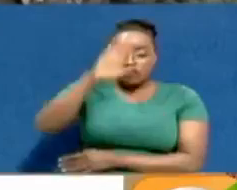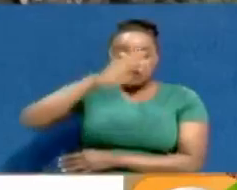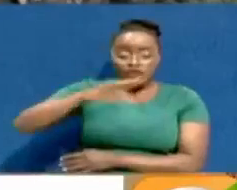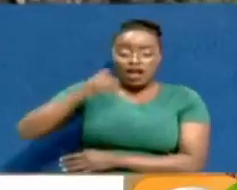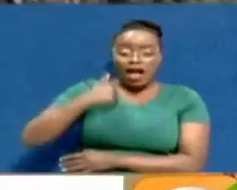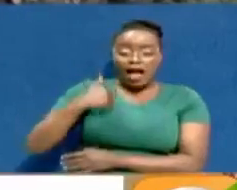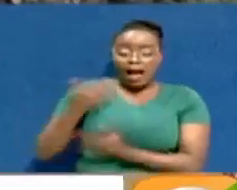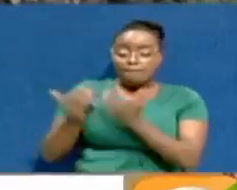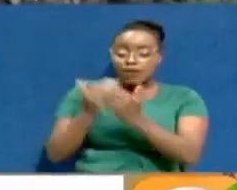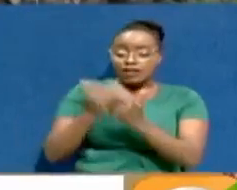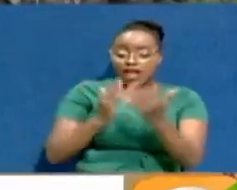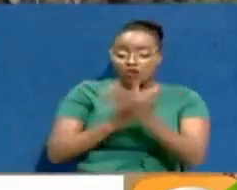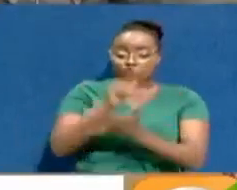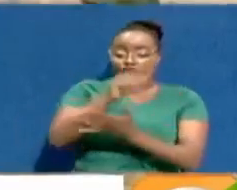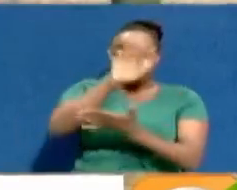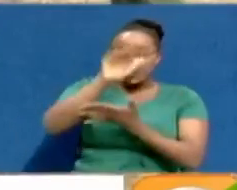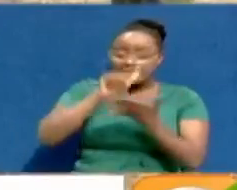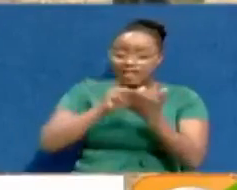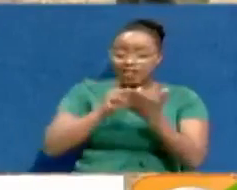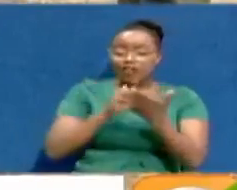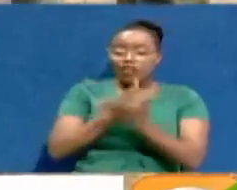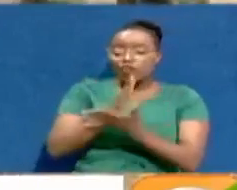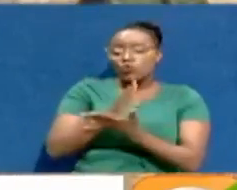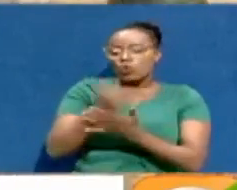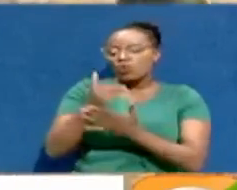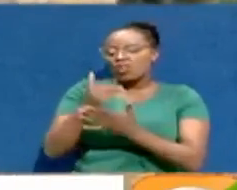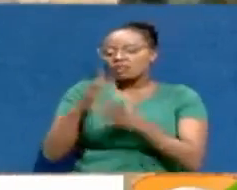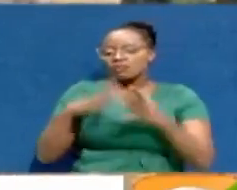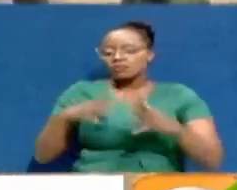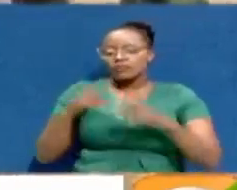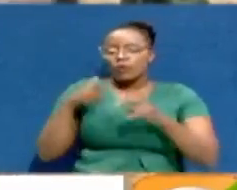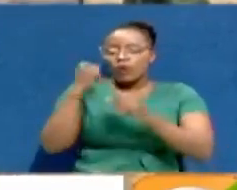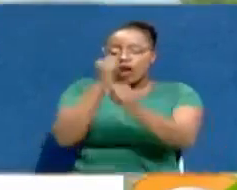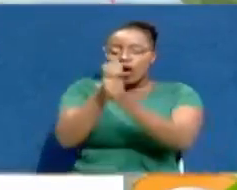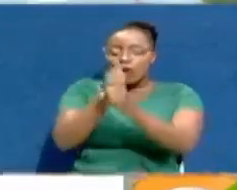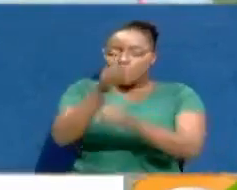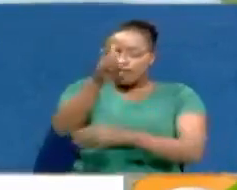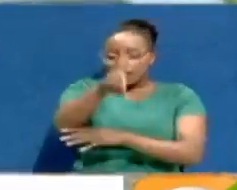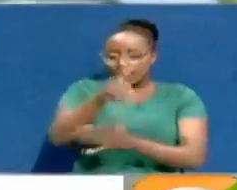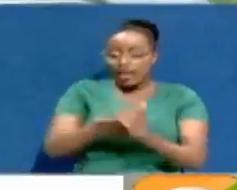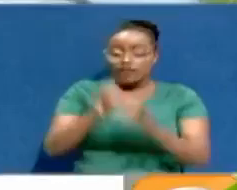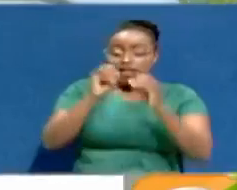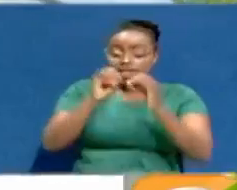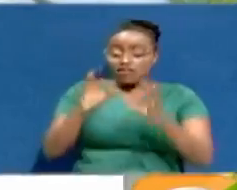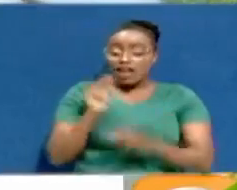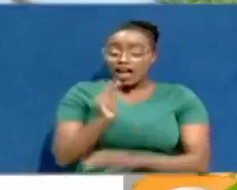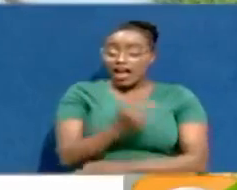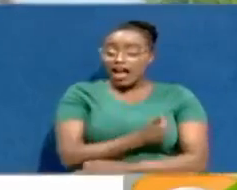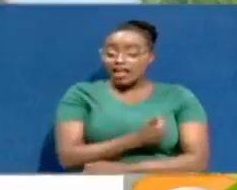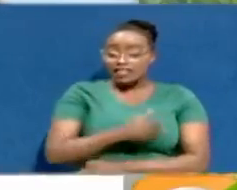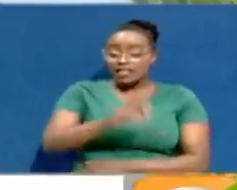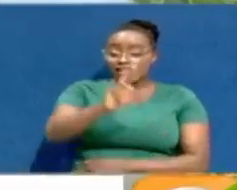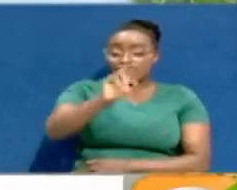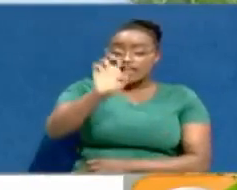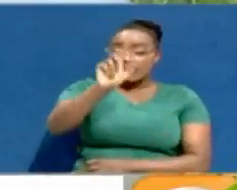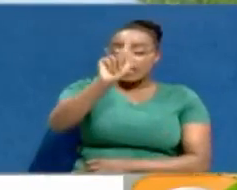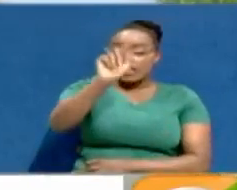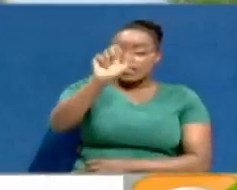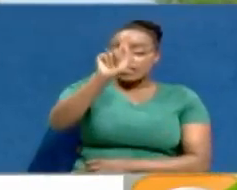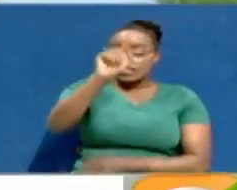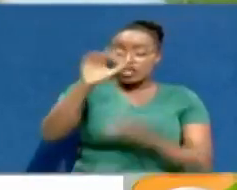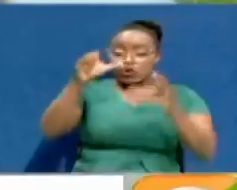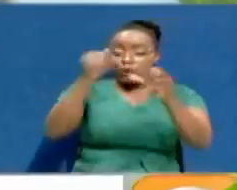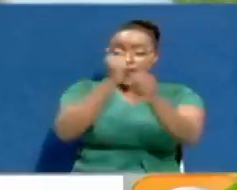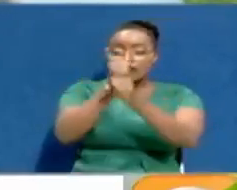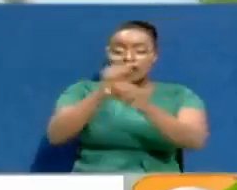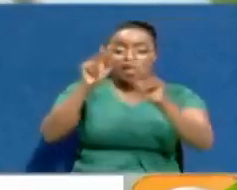have passed through the sanctuary or the hands of rangers stationed in the wild. Kama sisi Reteti community, tumefanya